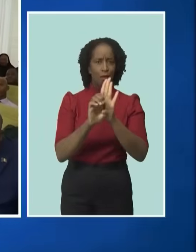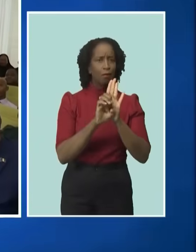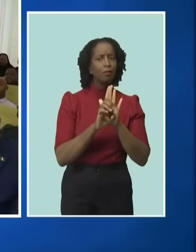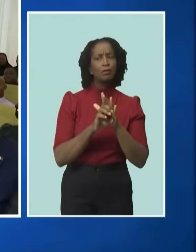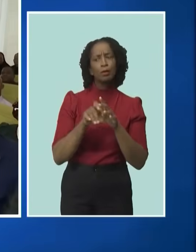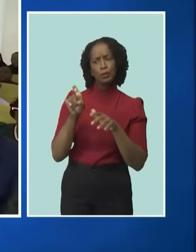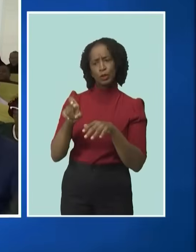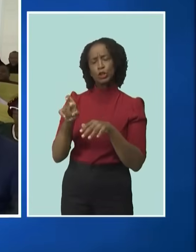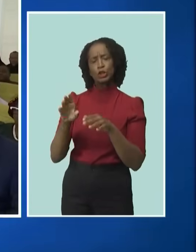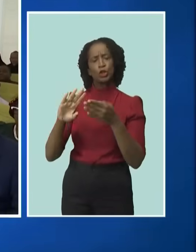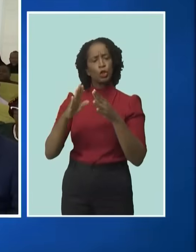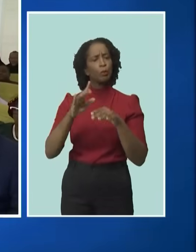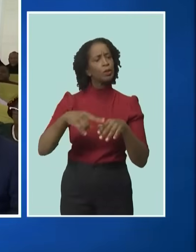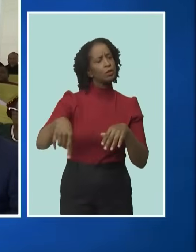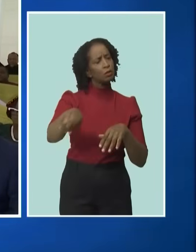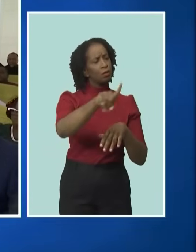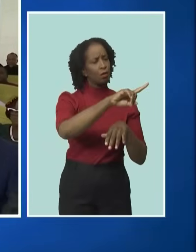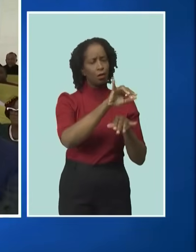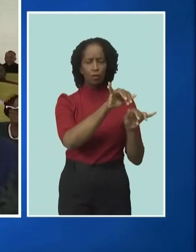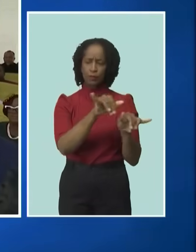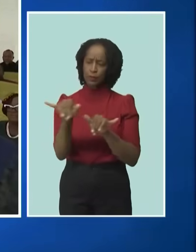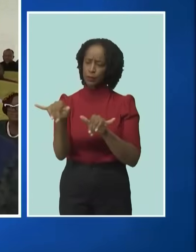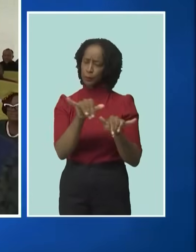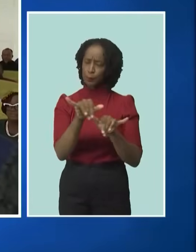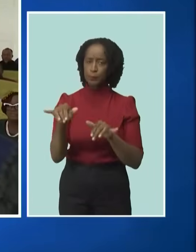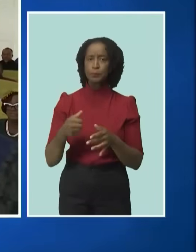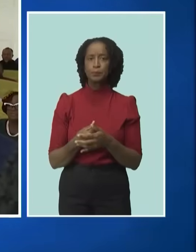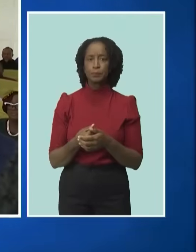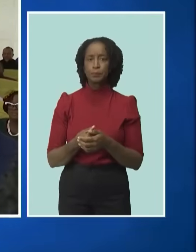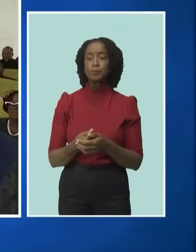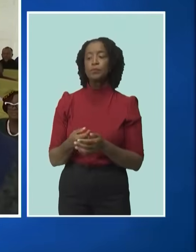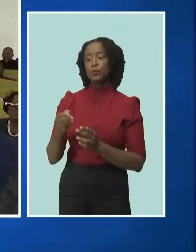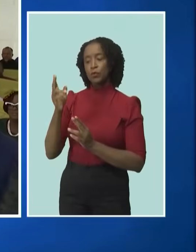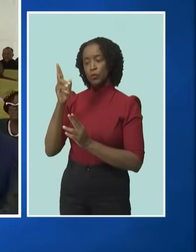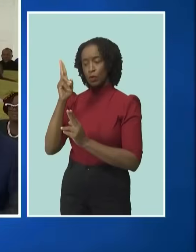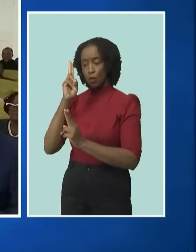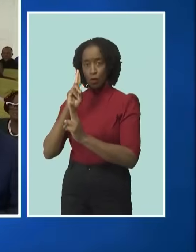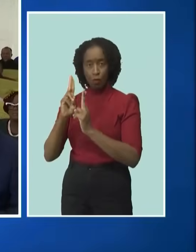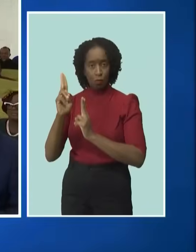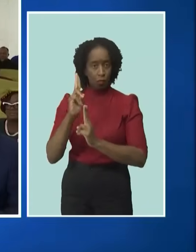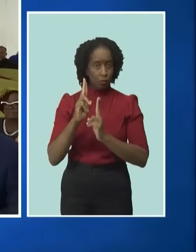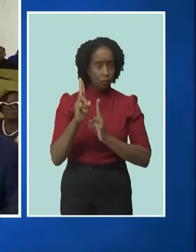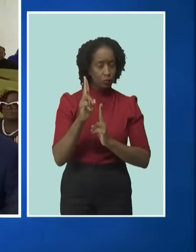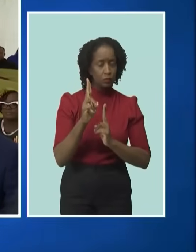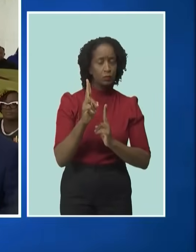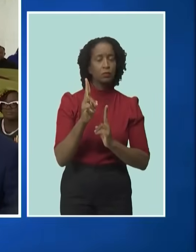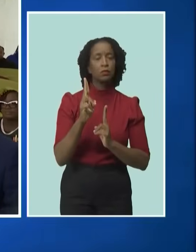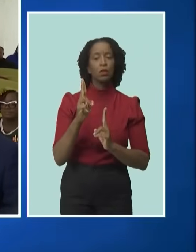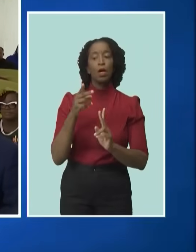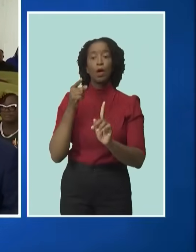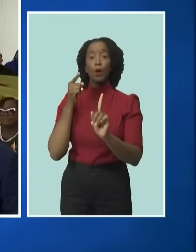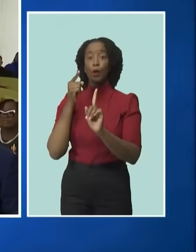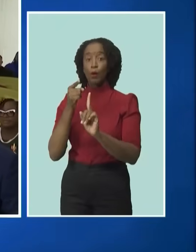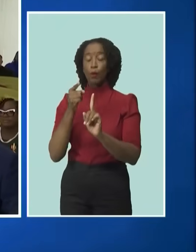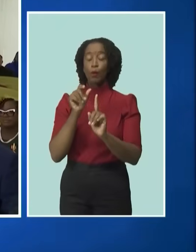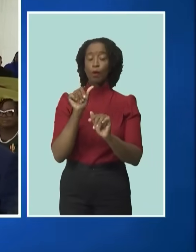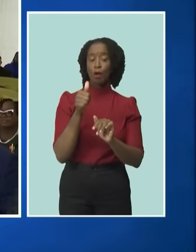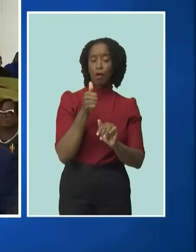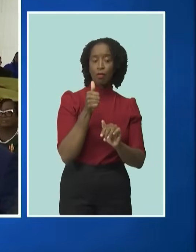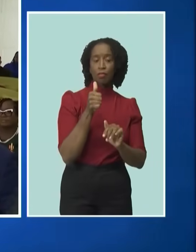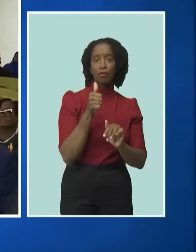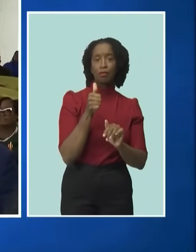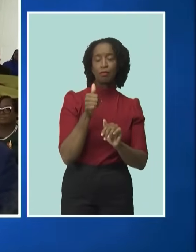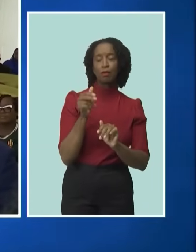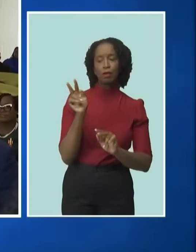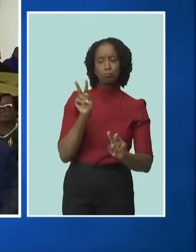this country. And our acknowledge of each of you as individuals is intended to inspire others, not only in the St.